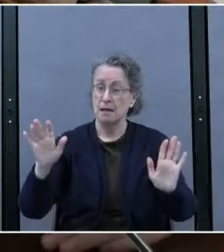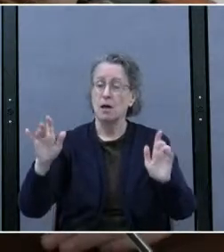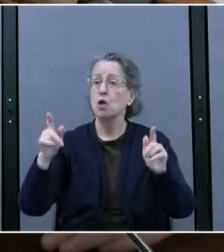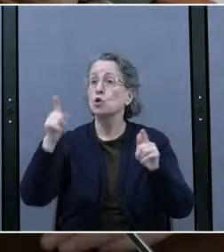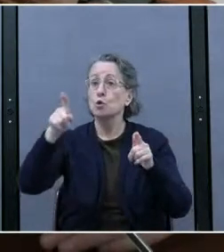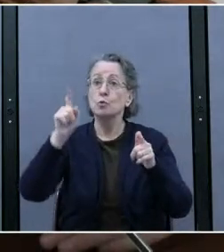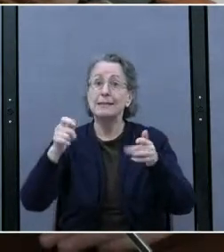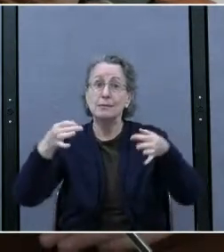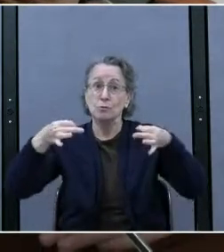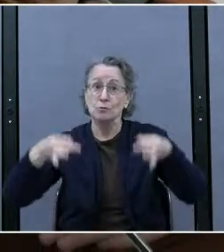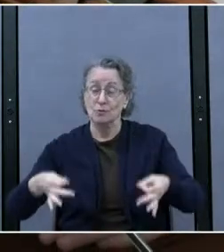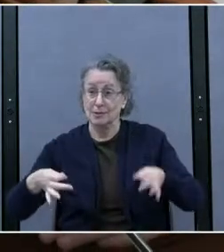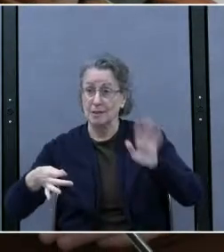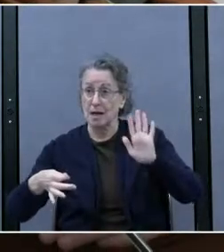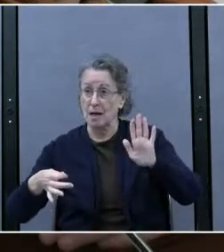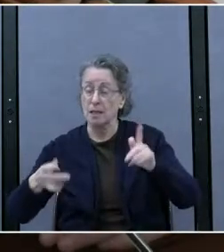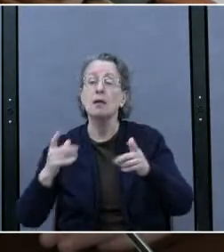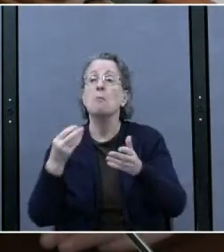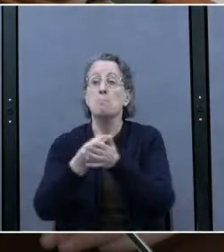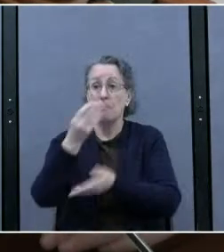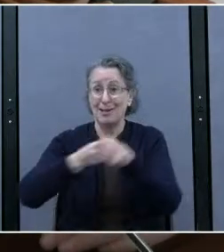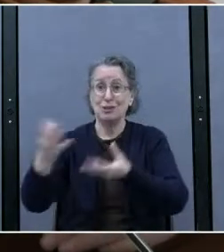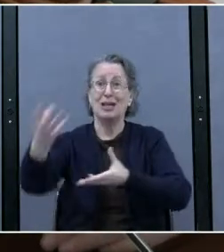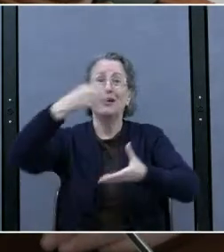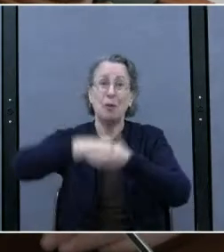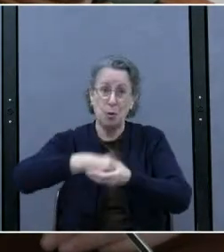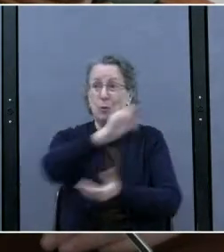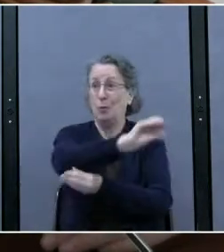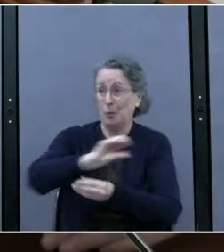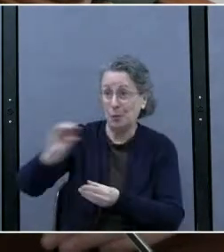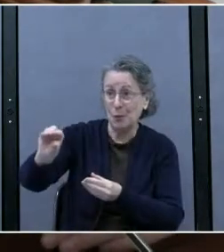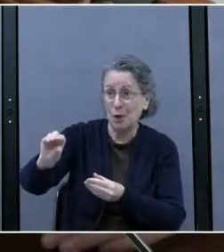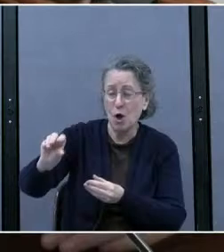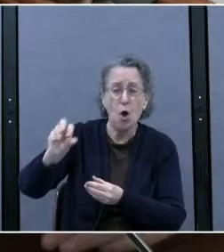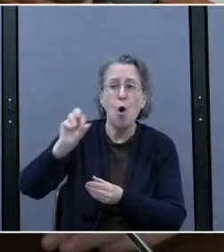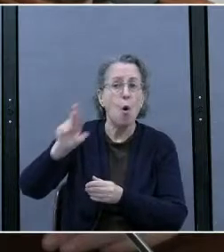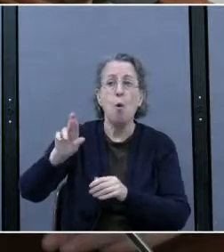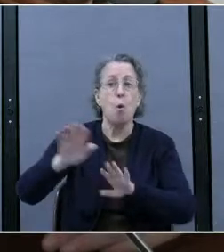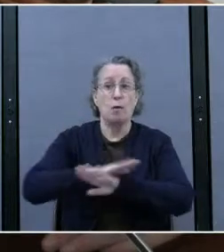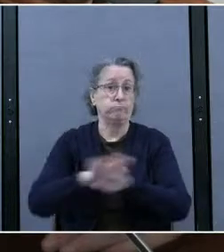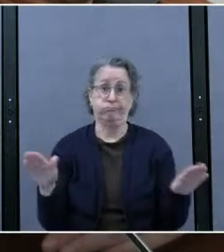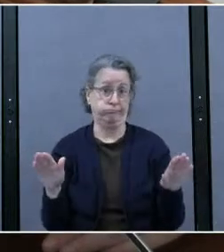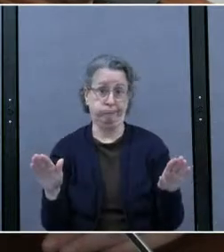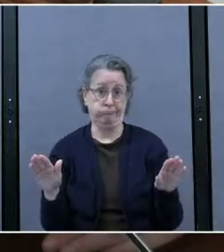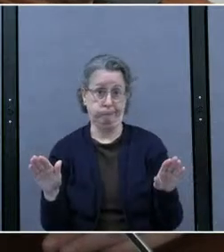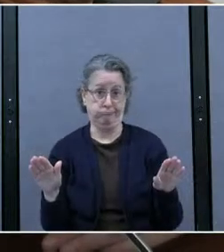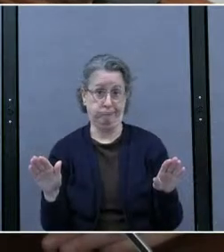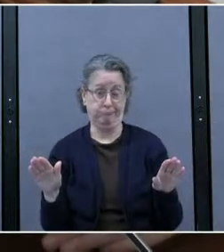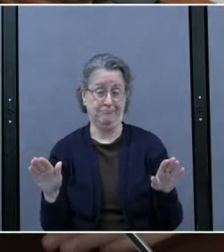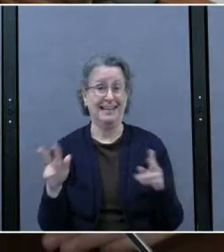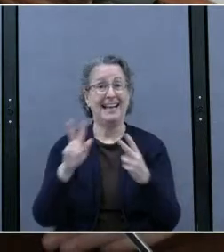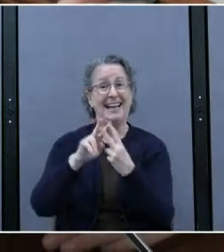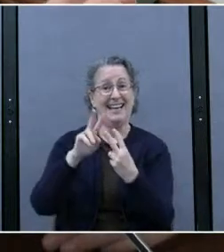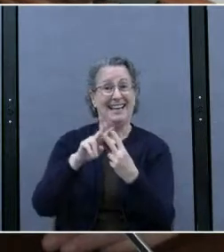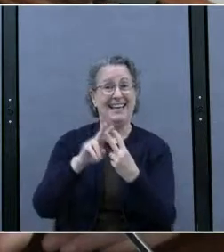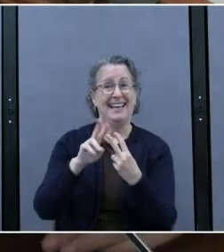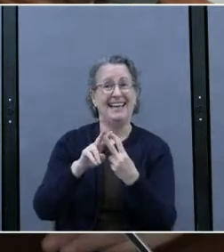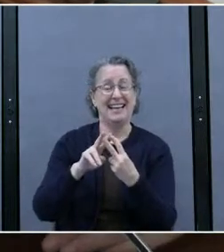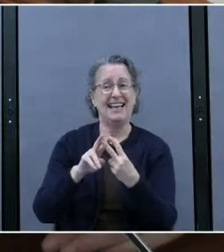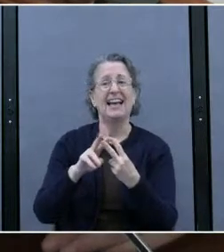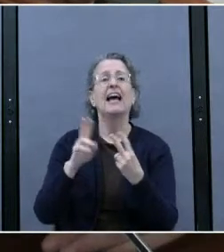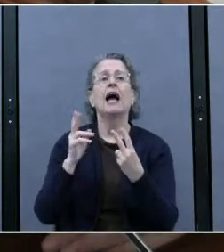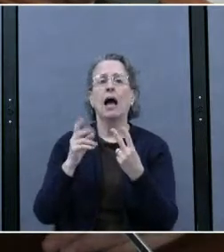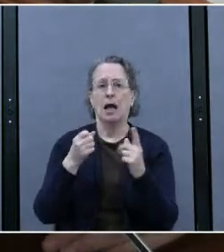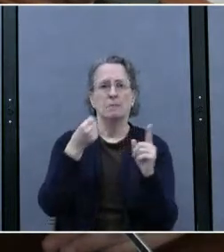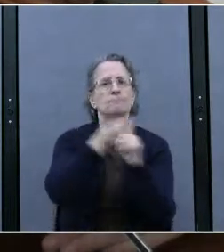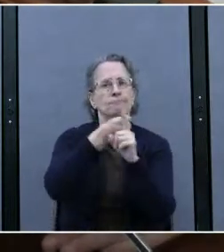fund balance, or is it going to be not part of the budget coming out of the fund balance? And what the implications are, those things is what they've just